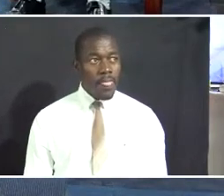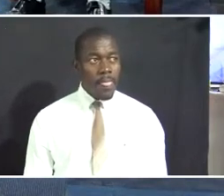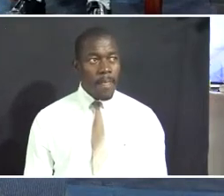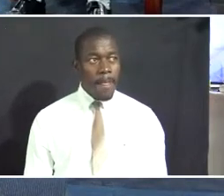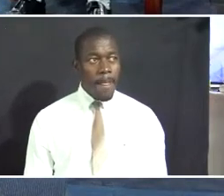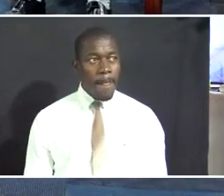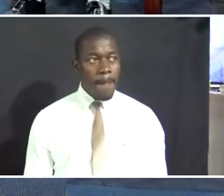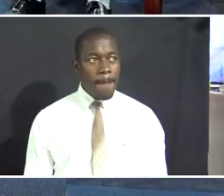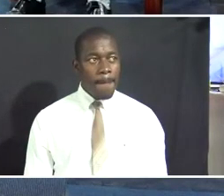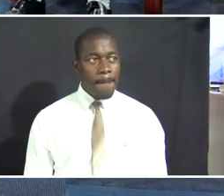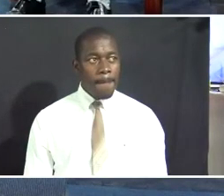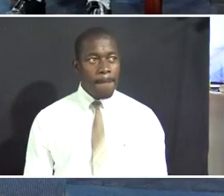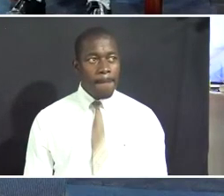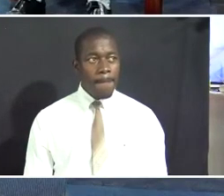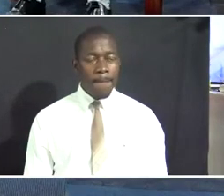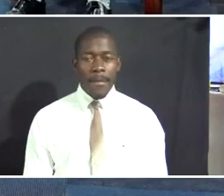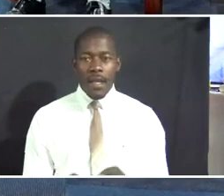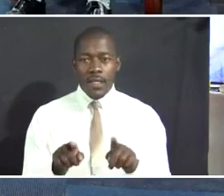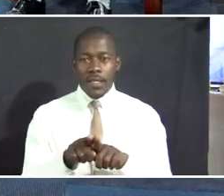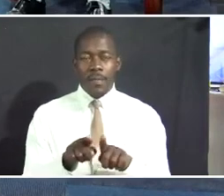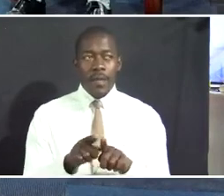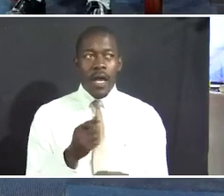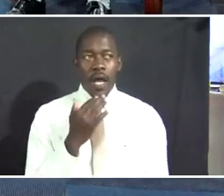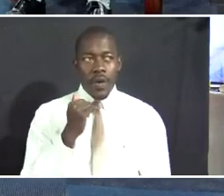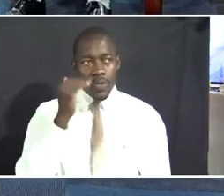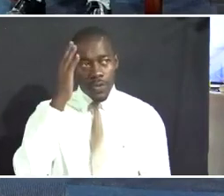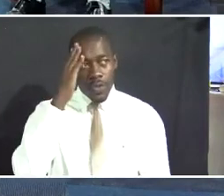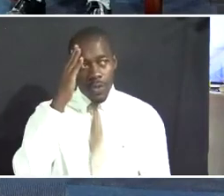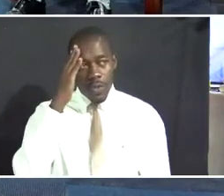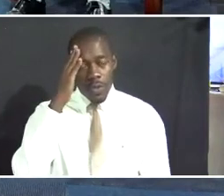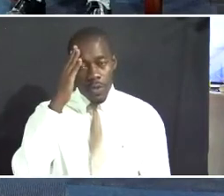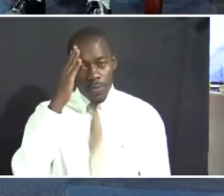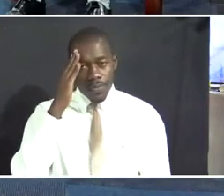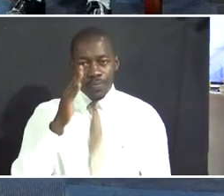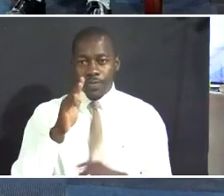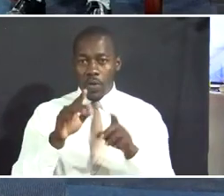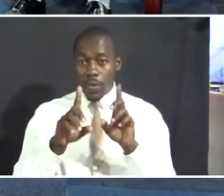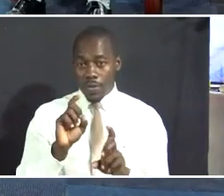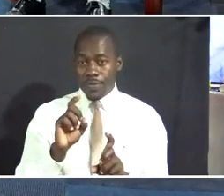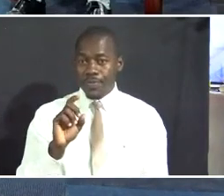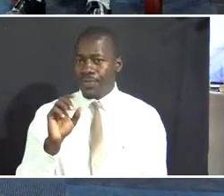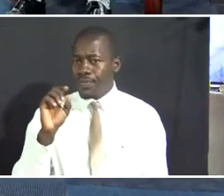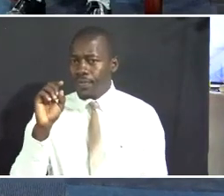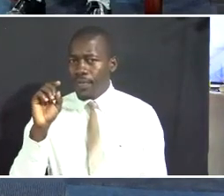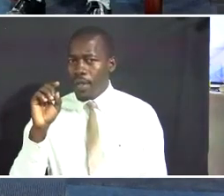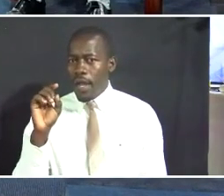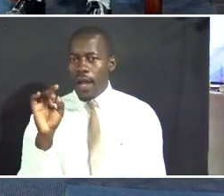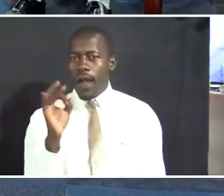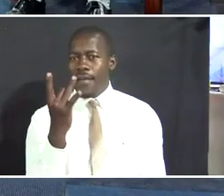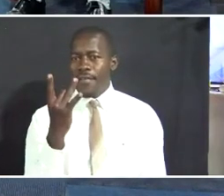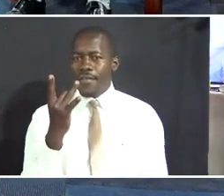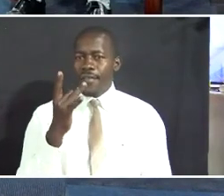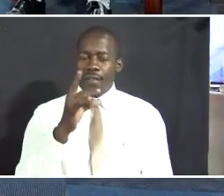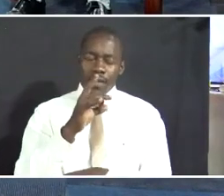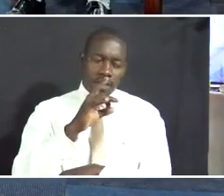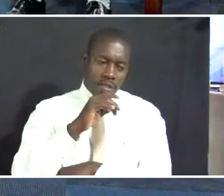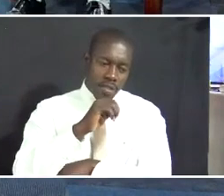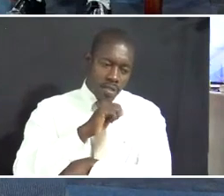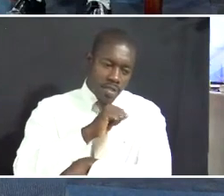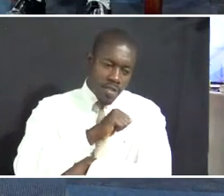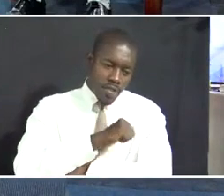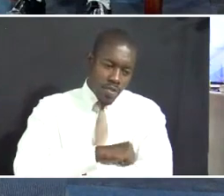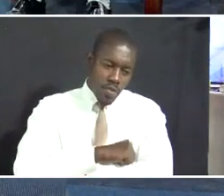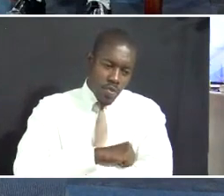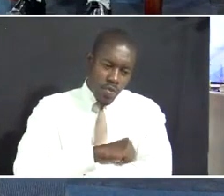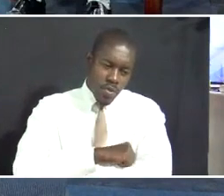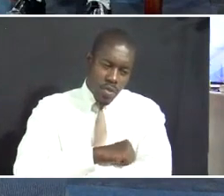I also wanted to find out, in Adventist schools, is it a reserve only of the Bible? Do we